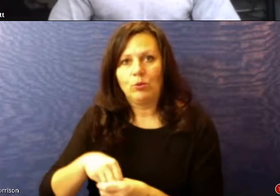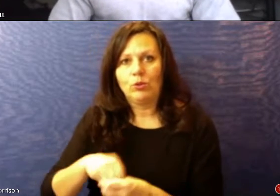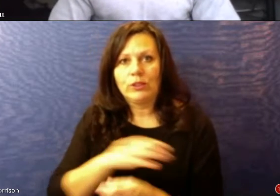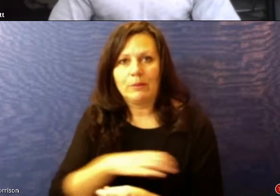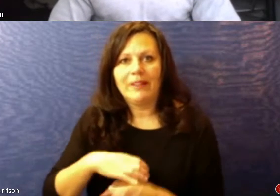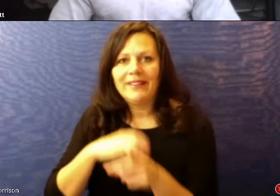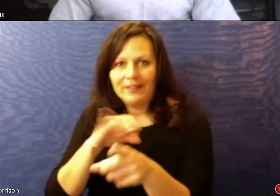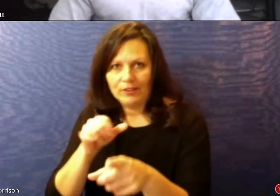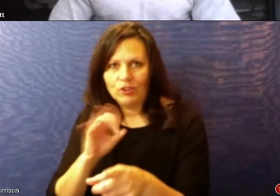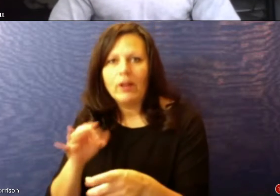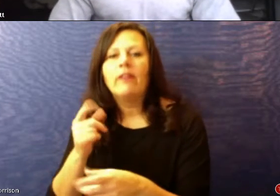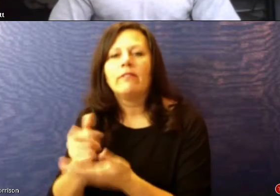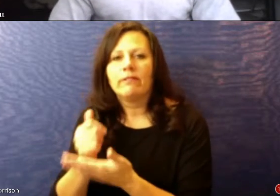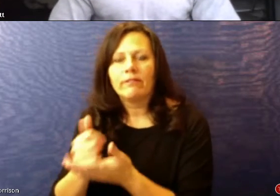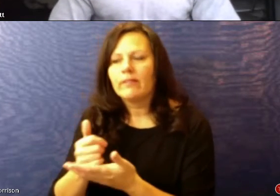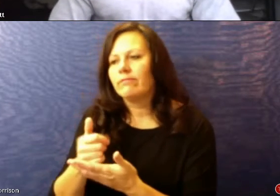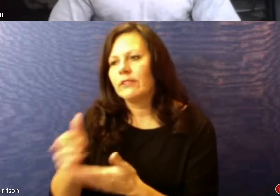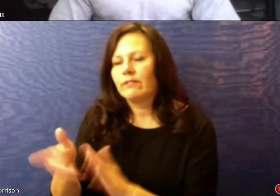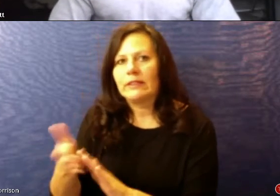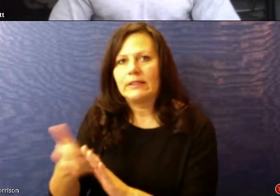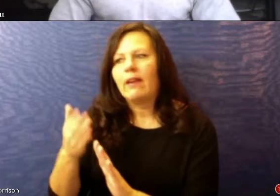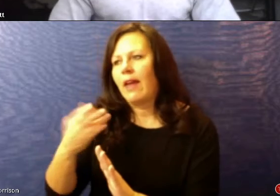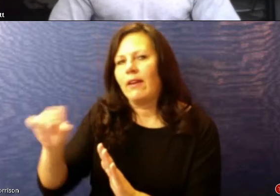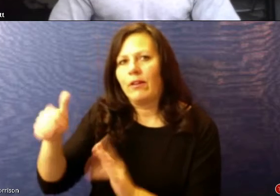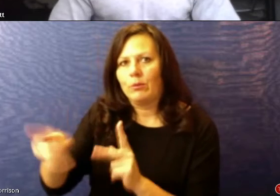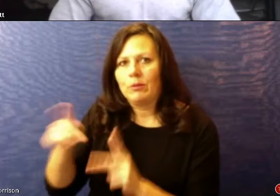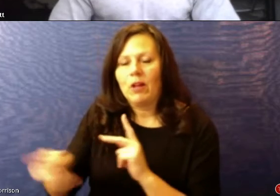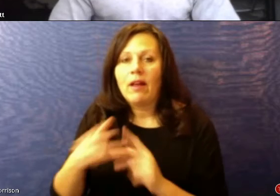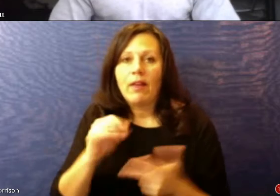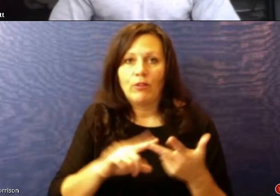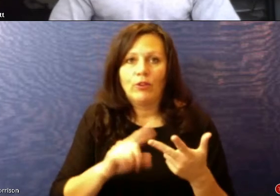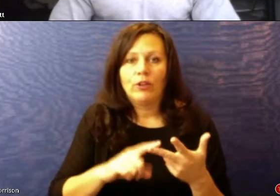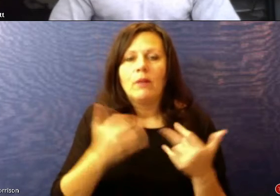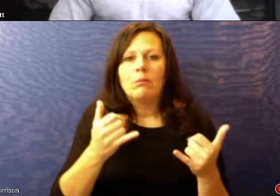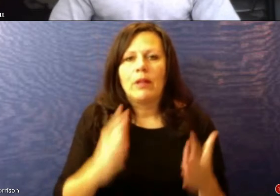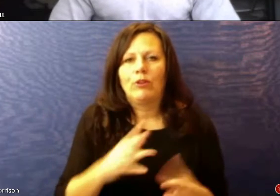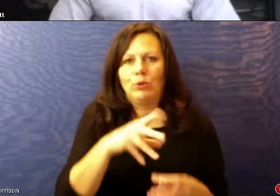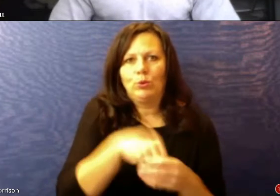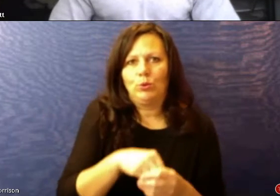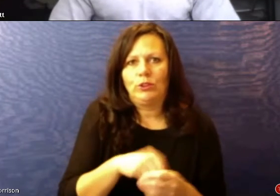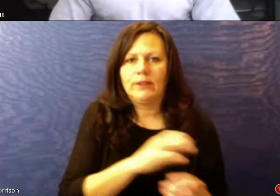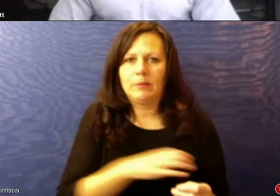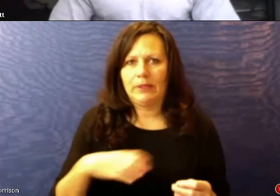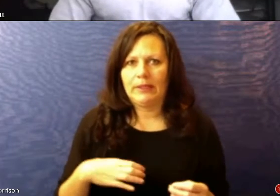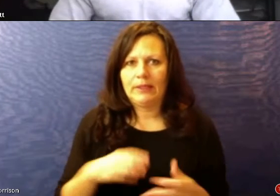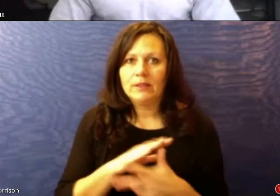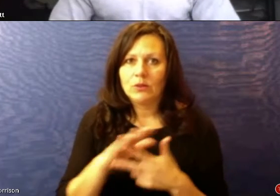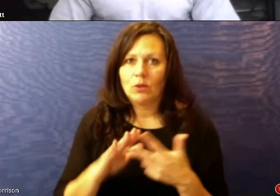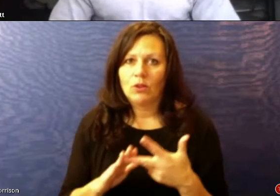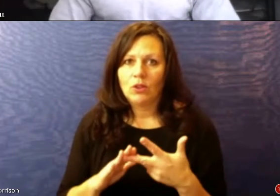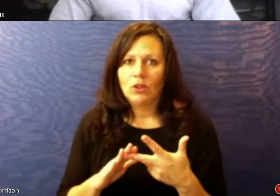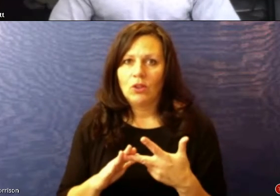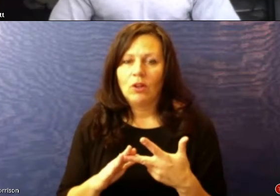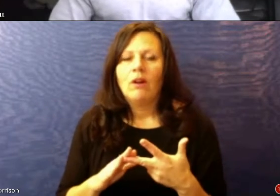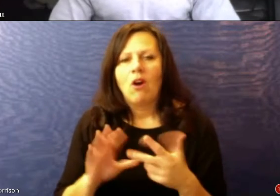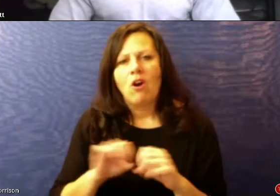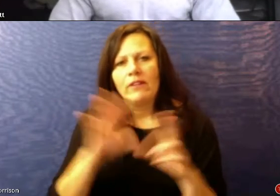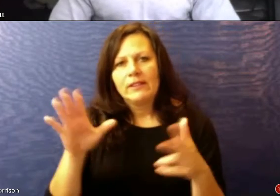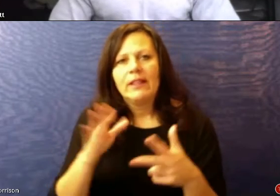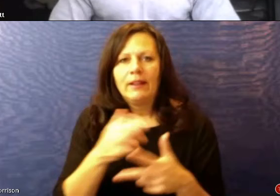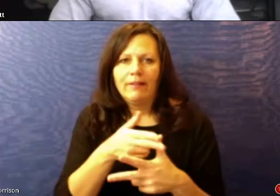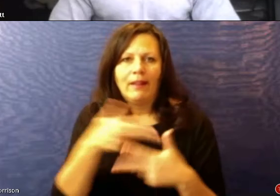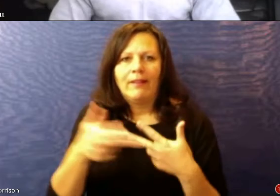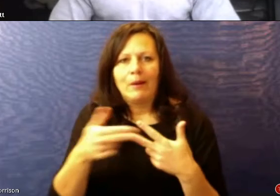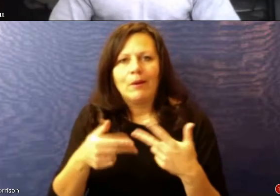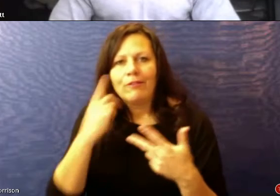helps facilitate, among others, and a player inclusion committee. So each of their names obviously specify the